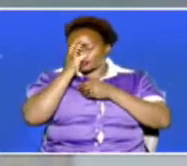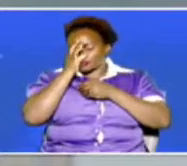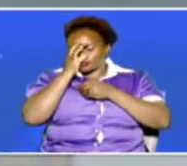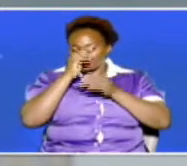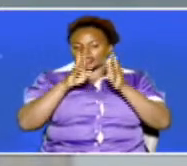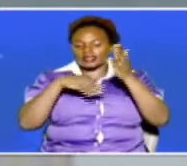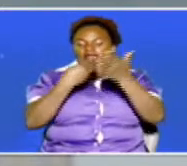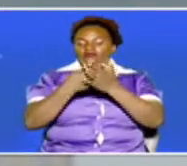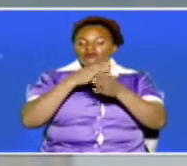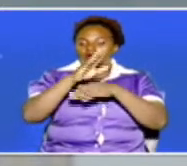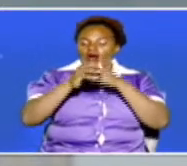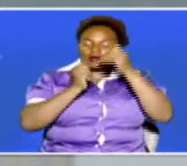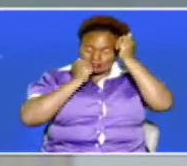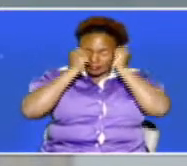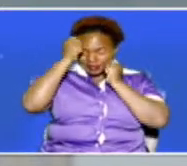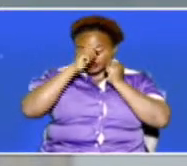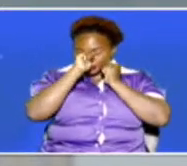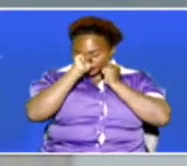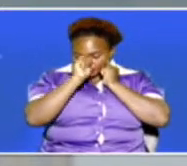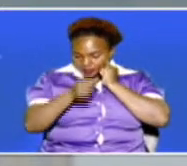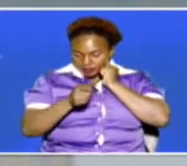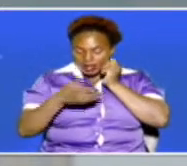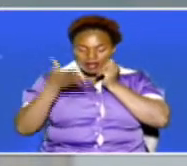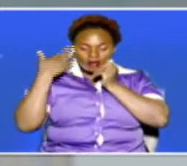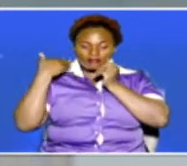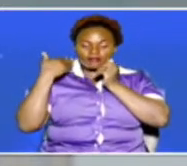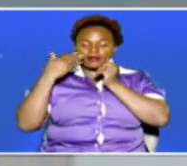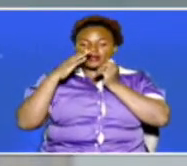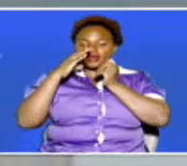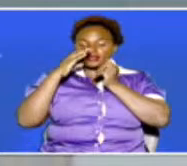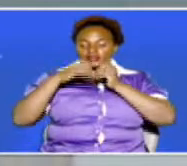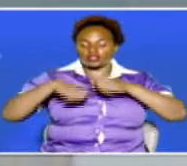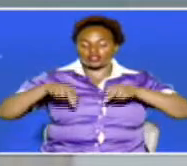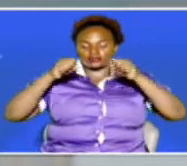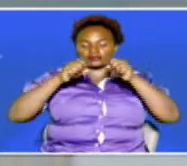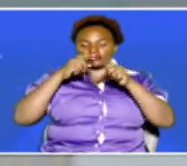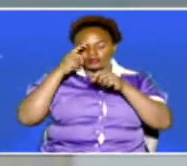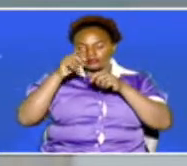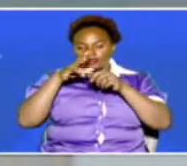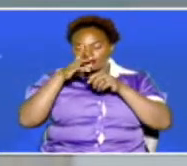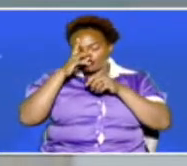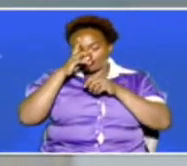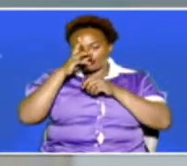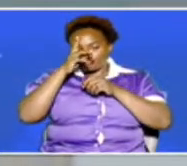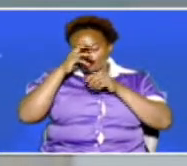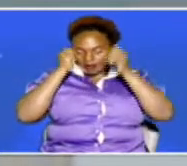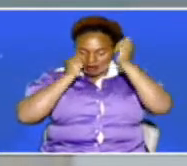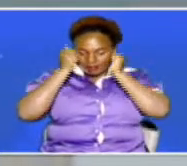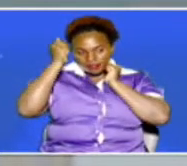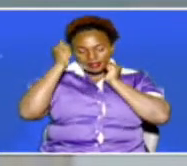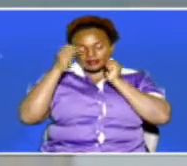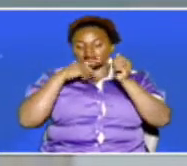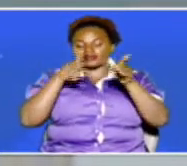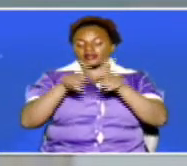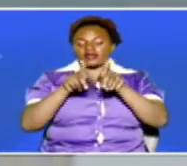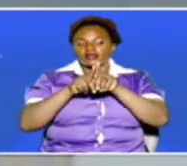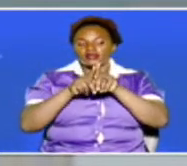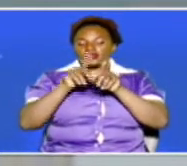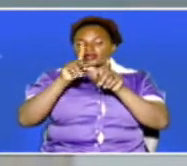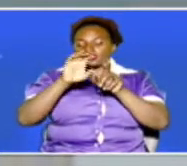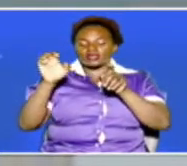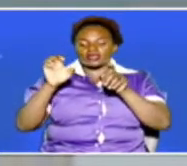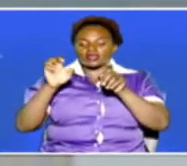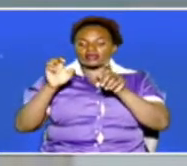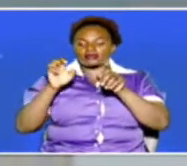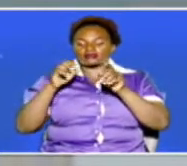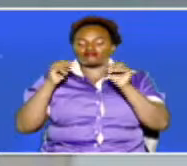was accorded all military honors as the former commander-in-chief. From early morning, when the cortege left the Lee Funeral Home for